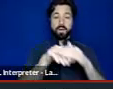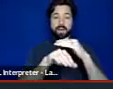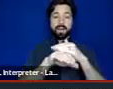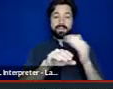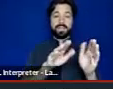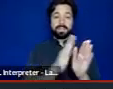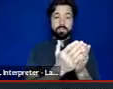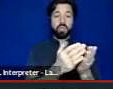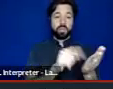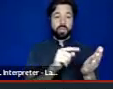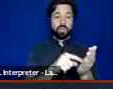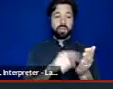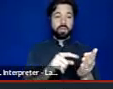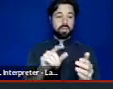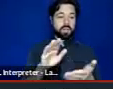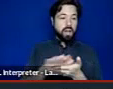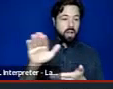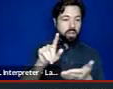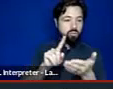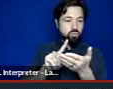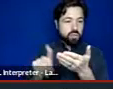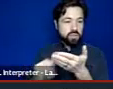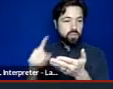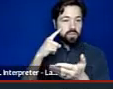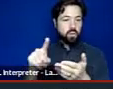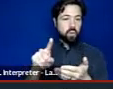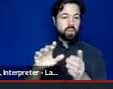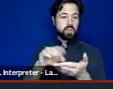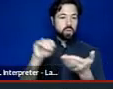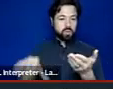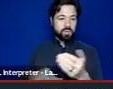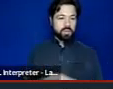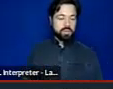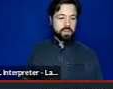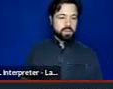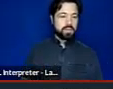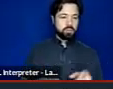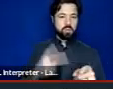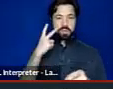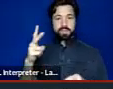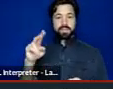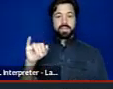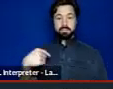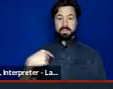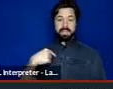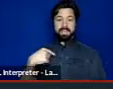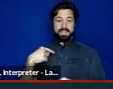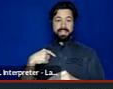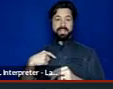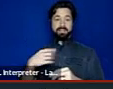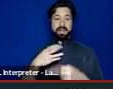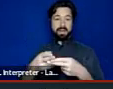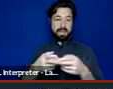Students. And you can see the authors are Amber Carlins, James Kaysen, Jackie Pierce, me, and Dr.